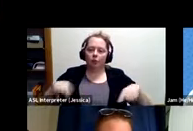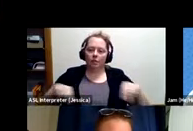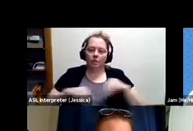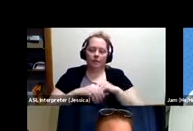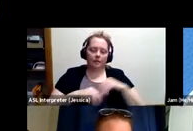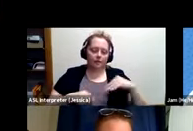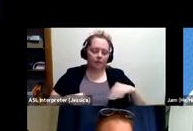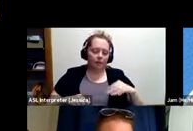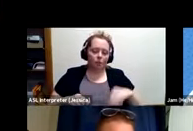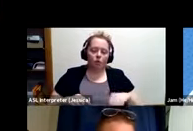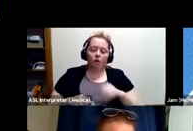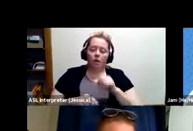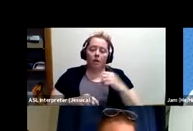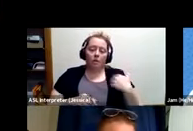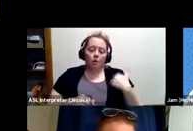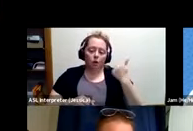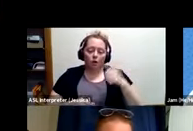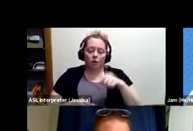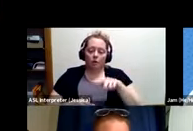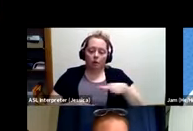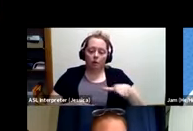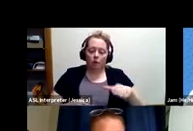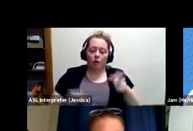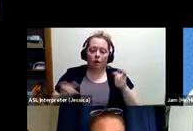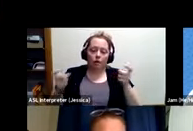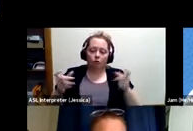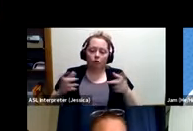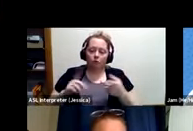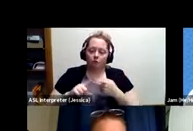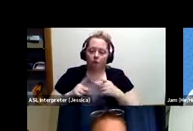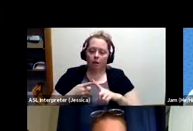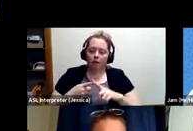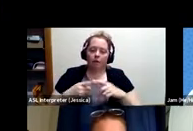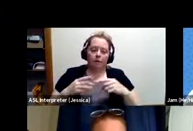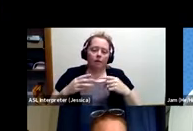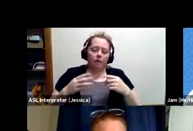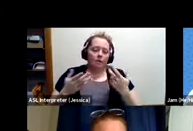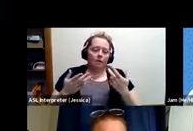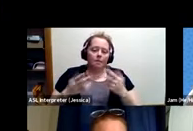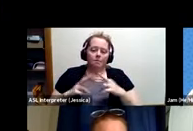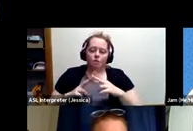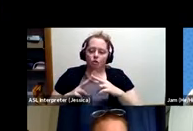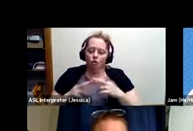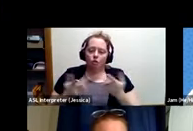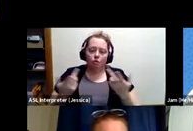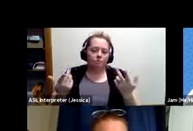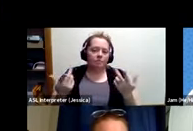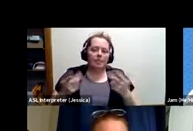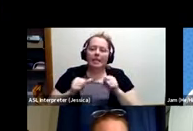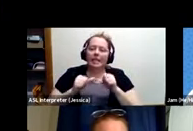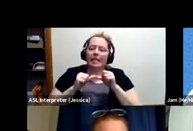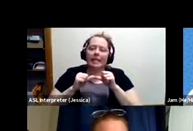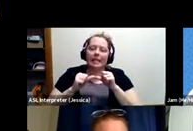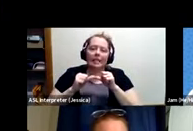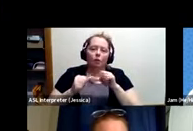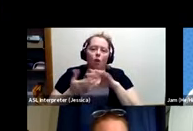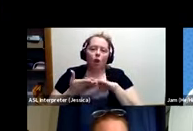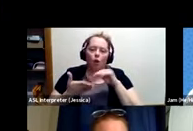a landlord, a manager, a friend, family member, partner, just continue to learn and change the way that